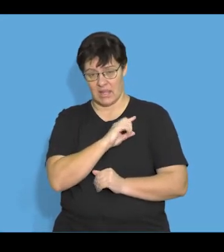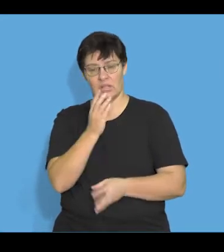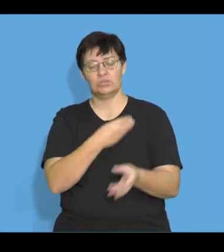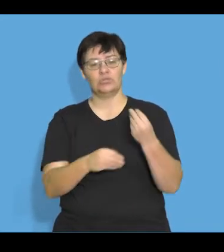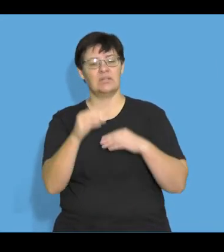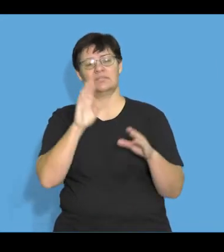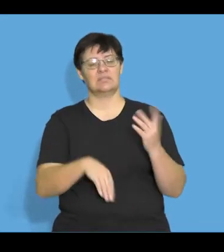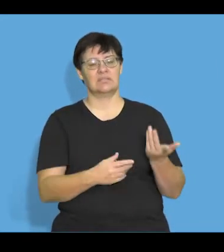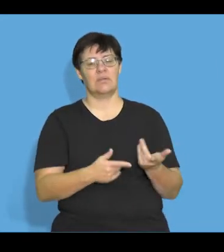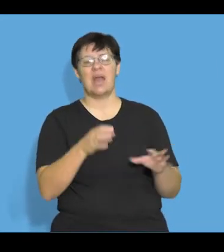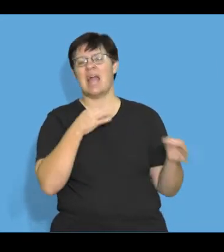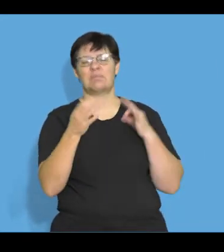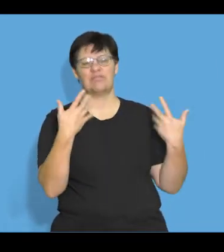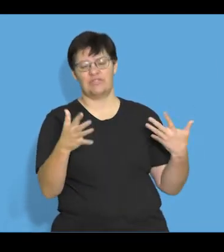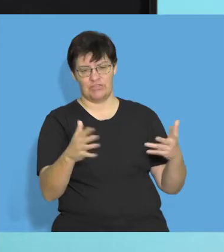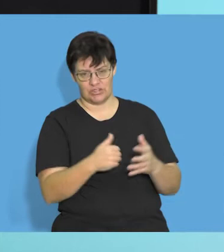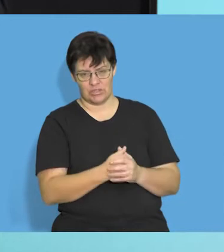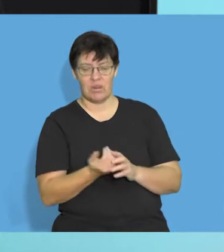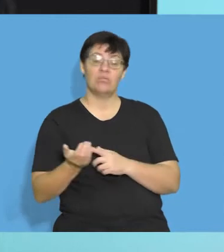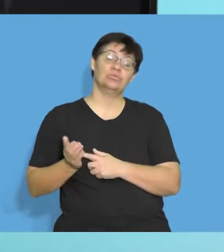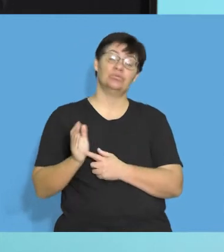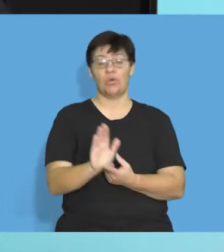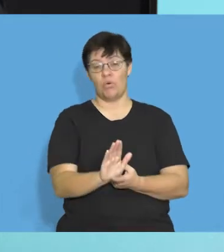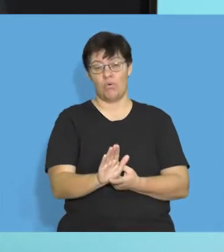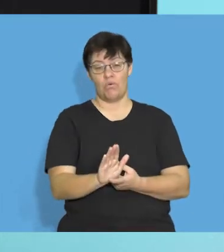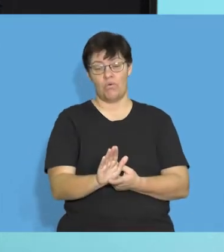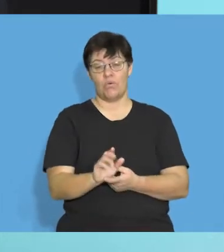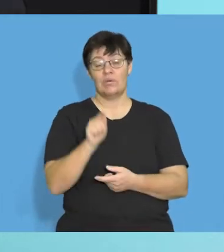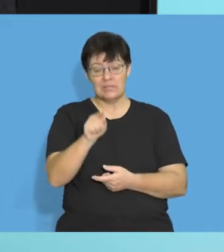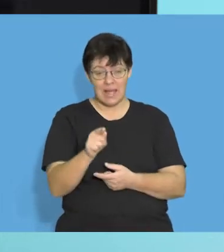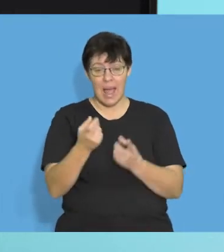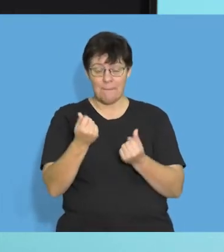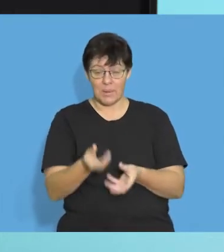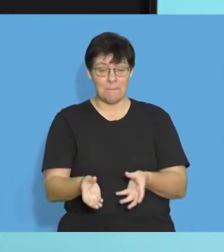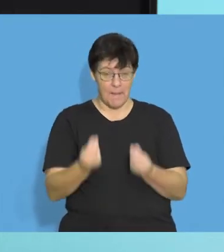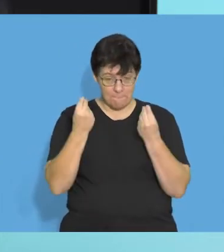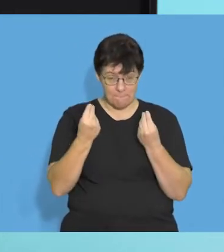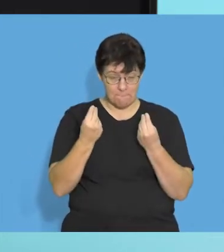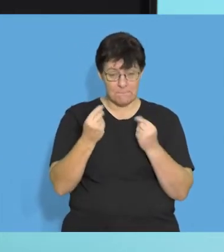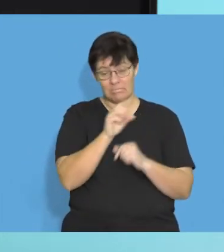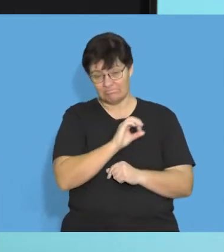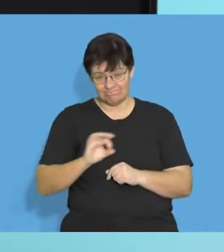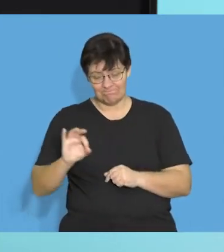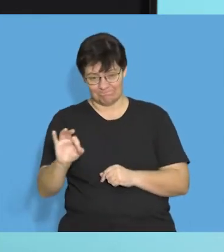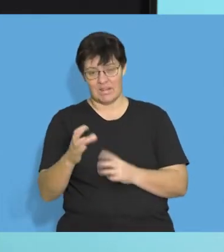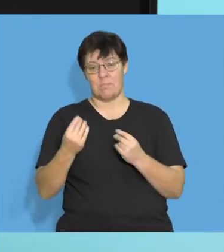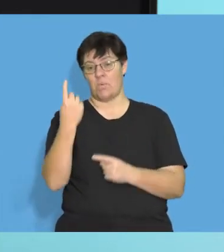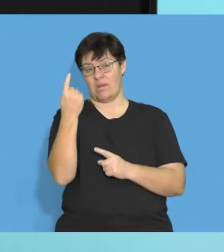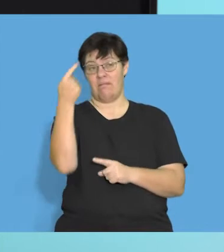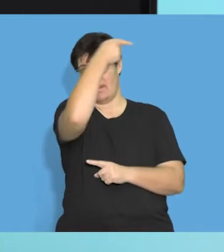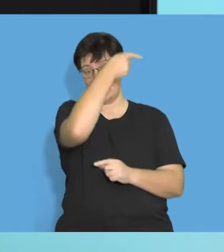I've explained that already, so I'm just showing you that figure that you get would be related to number one.